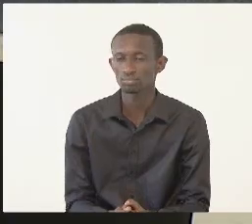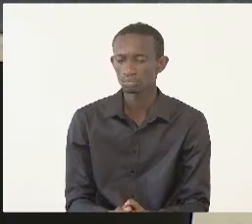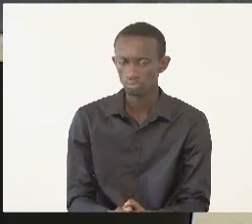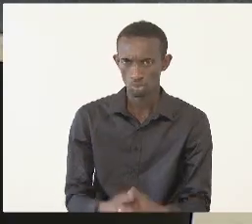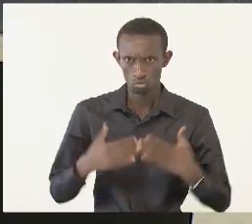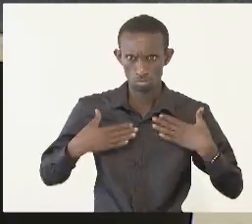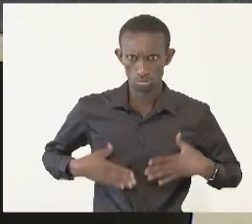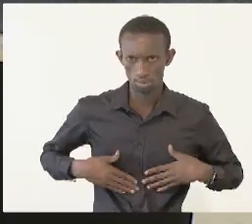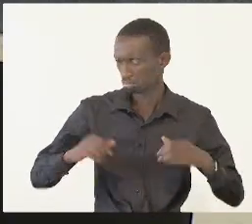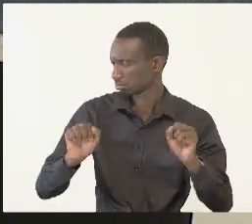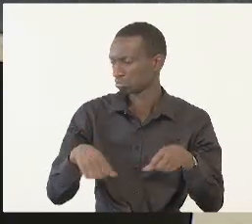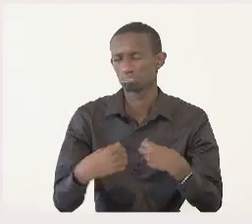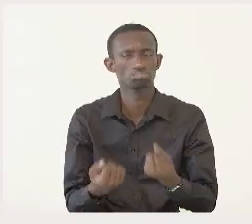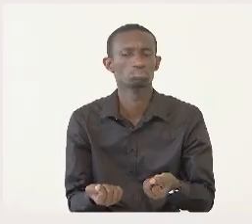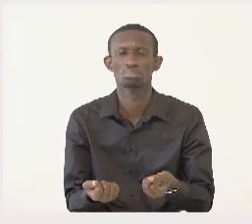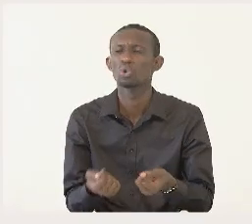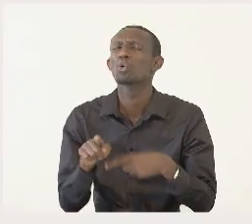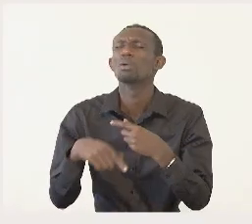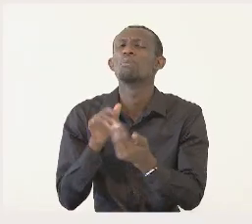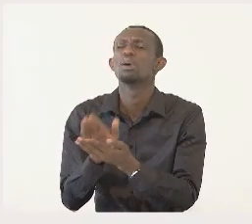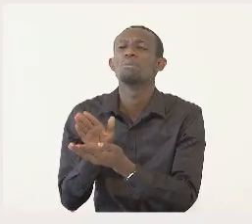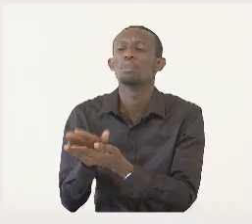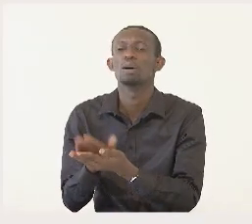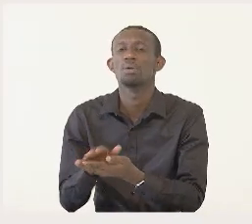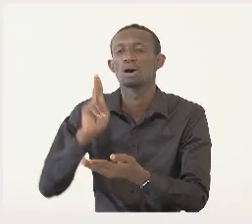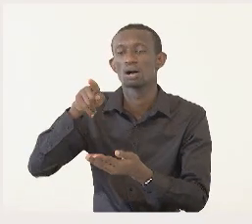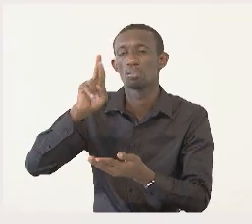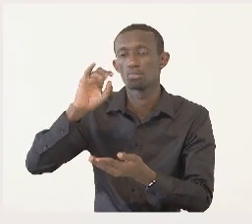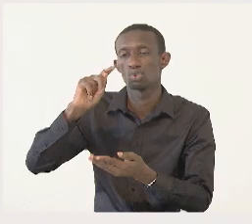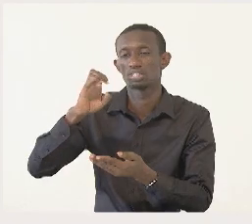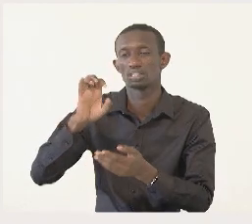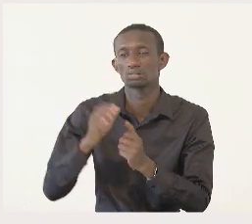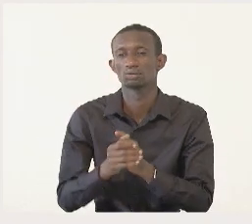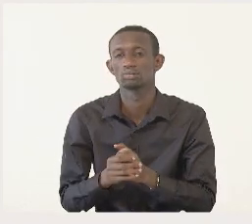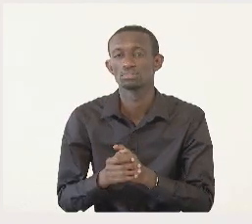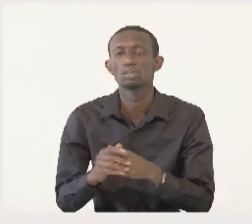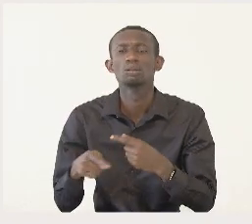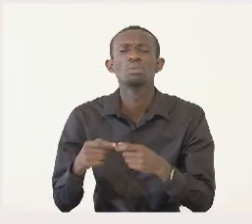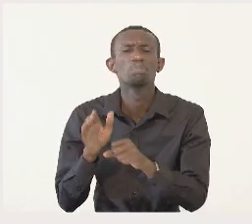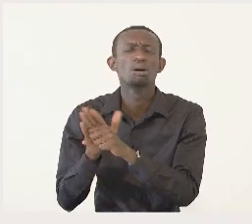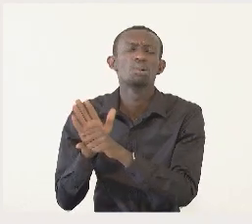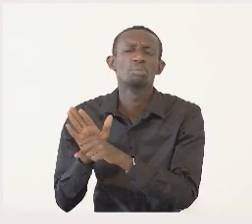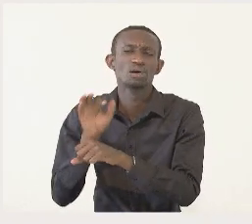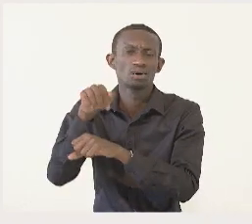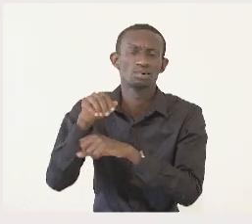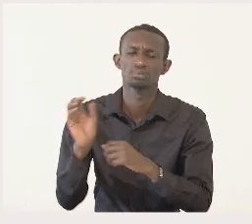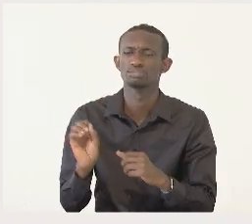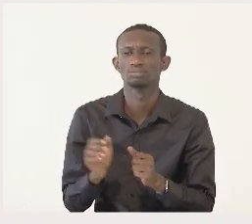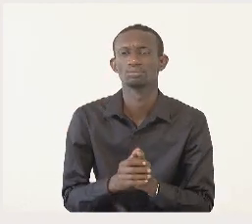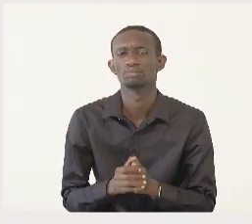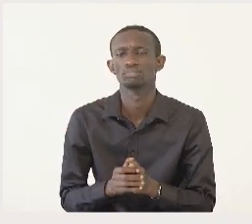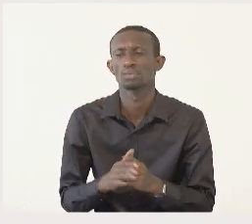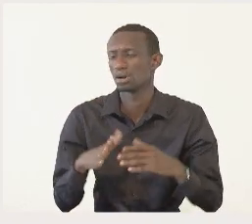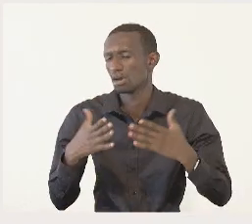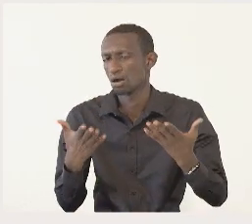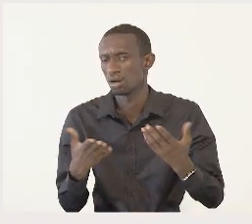store proteins or amino acids. Specifically, here you can say the body cannot store excessive proteins or amino acids. So